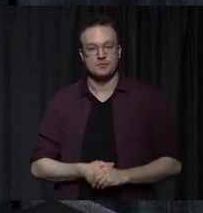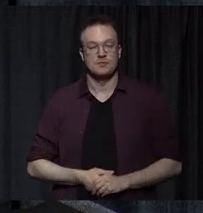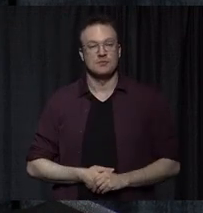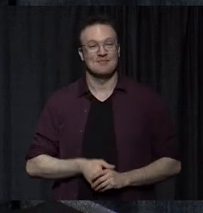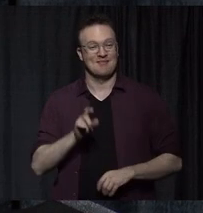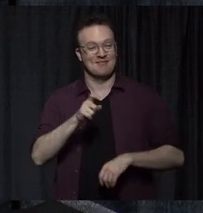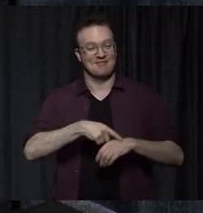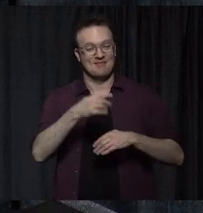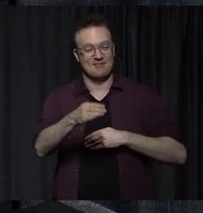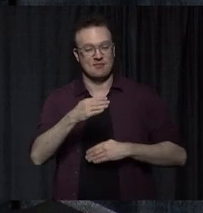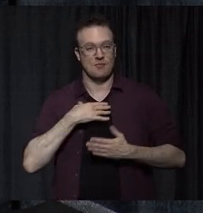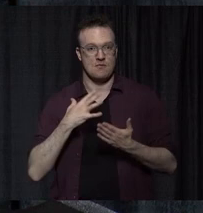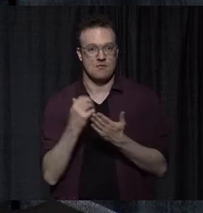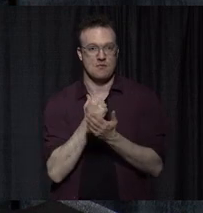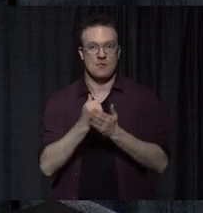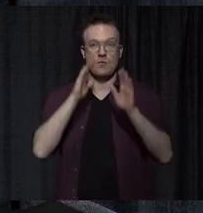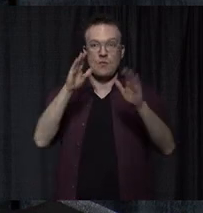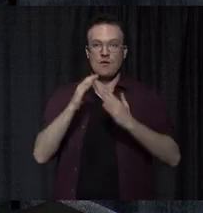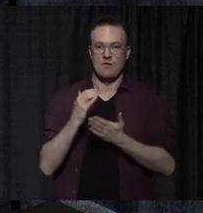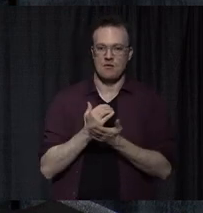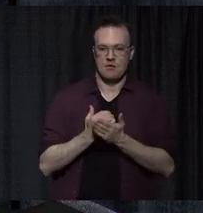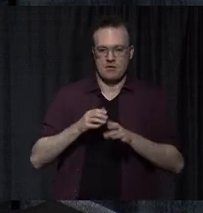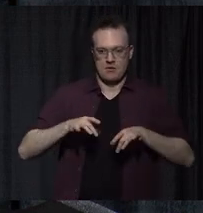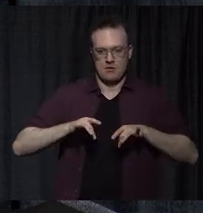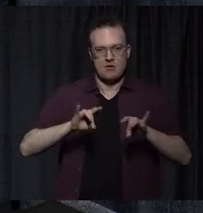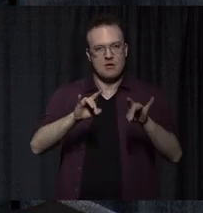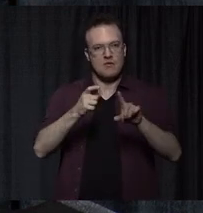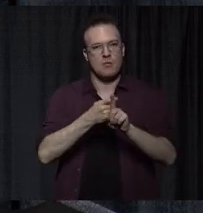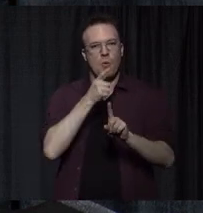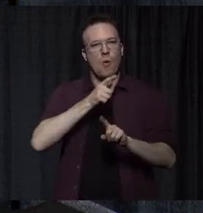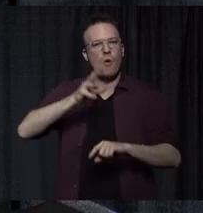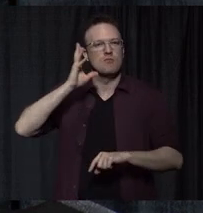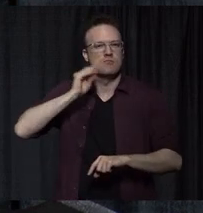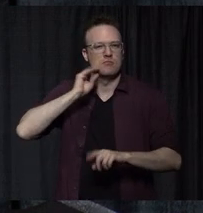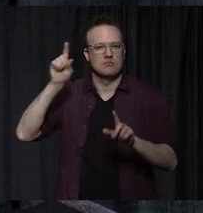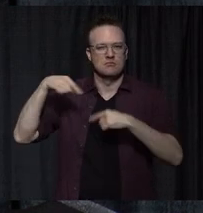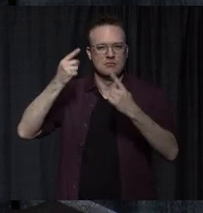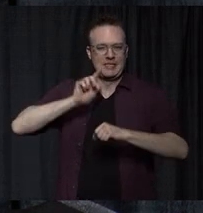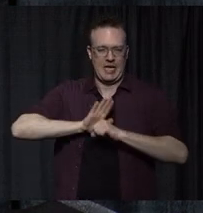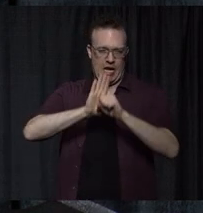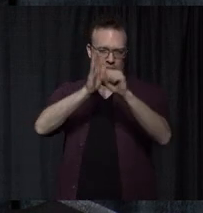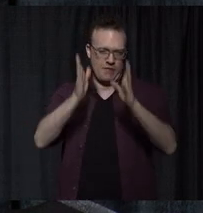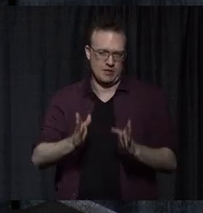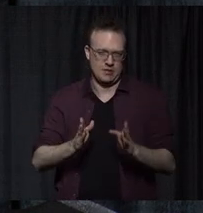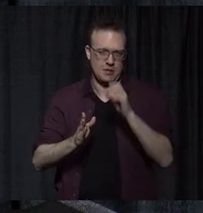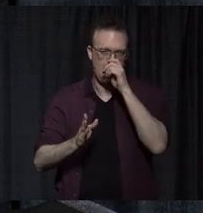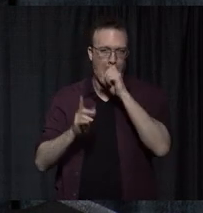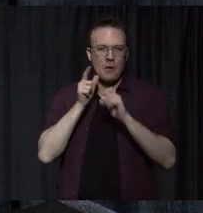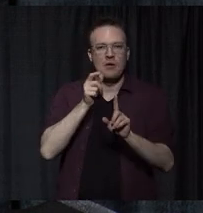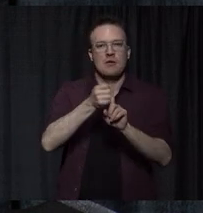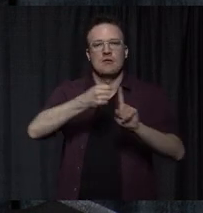learned incredible lessons from seasoned activists who could expound at